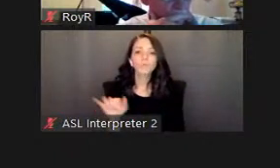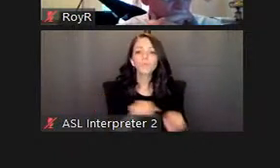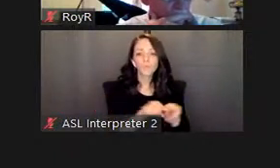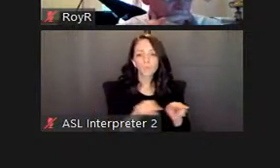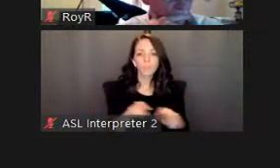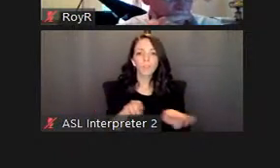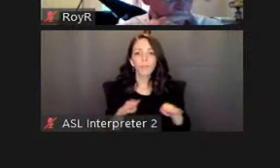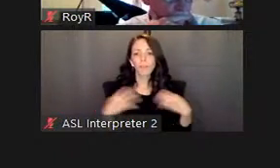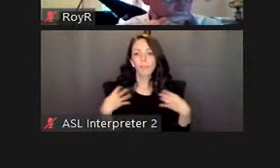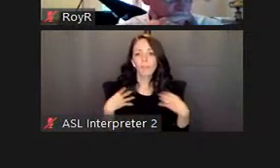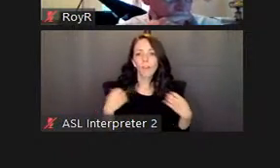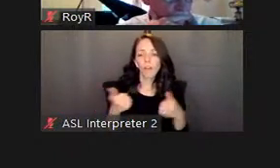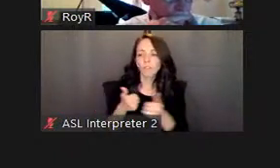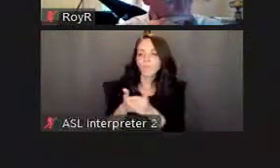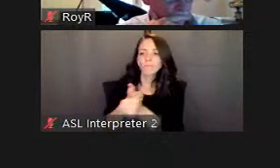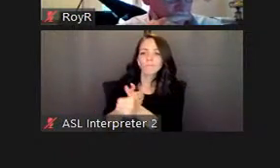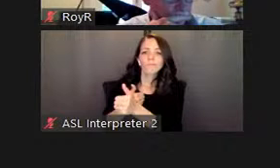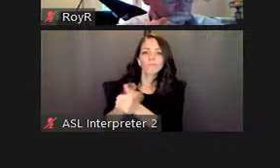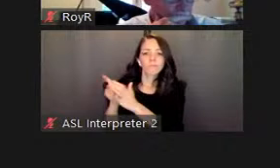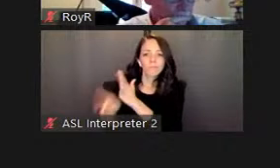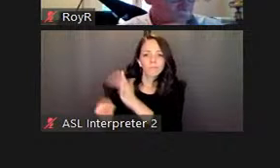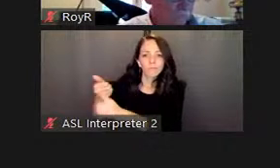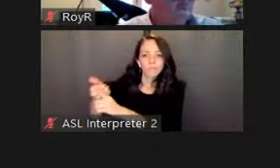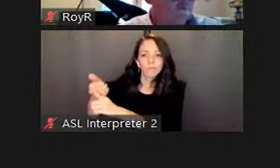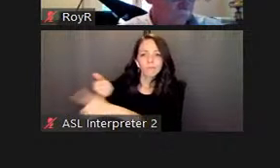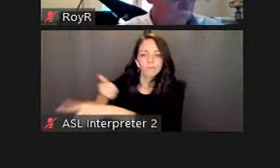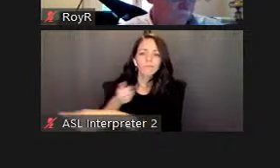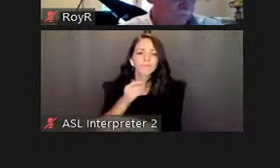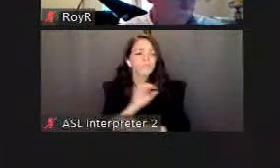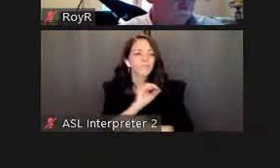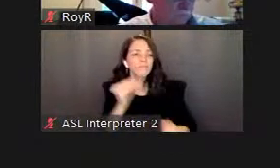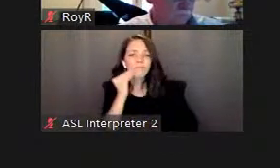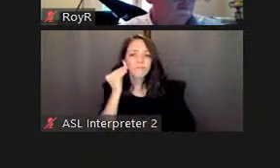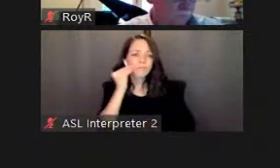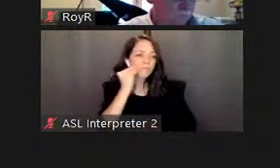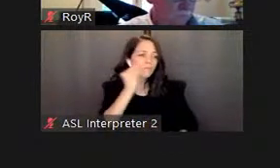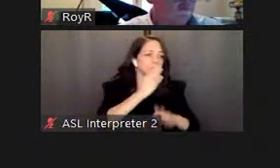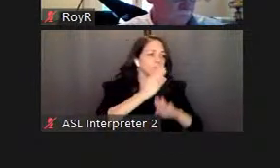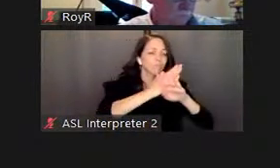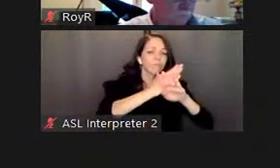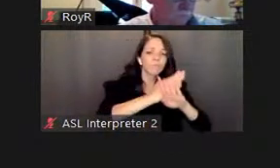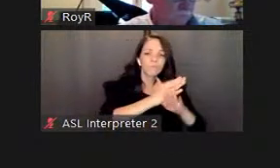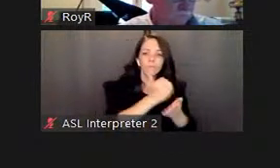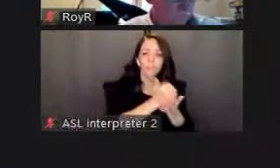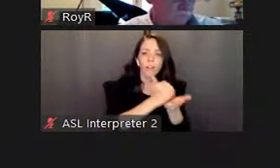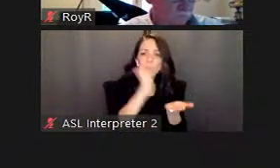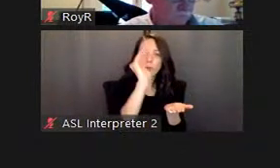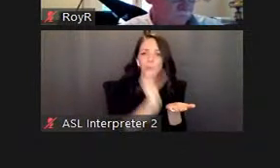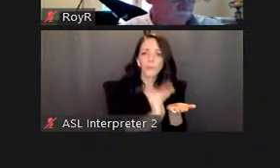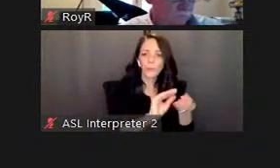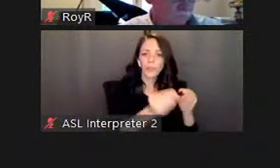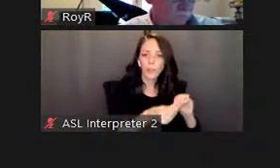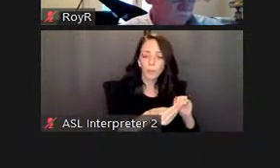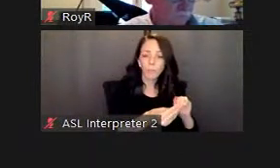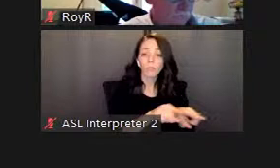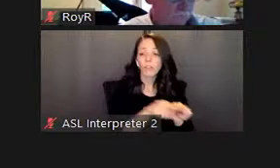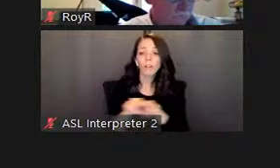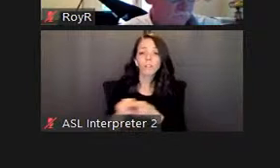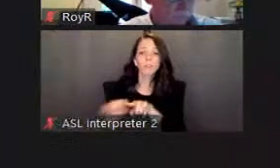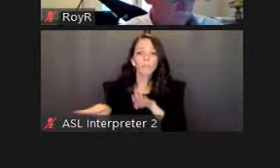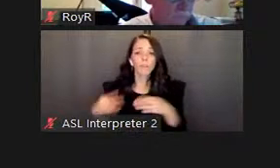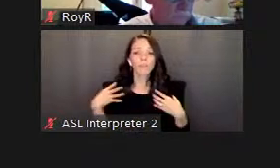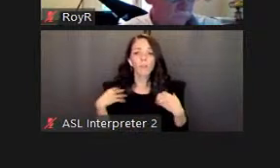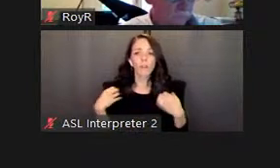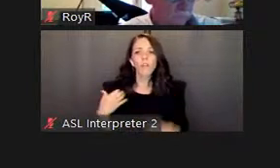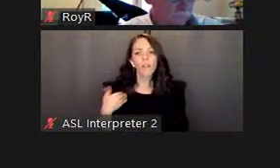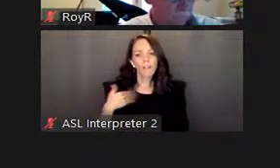suicide prevention and postvention, homelessness prevention, and importantly, making sure that behavioral health teams are well